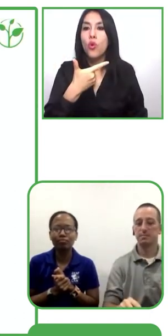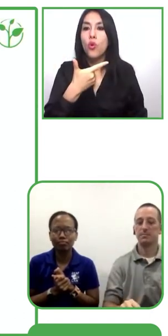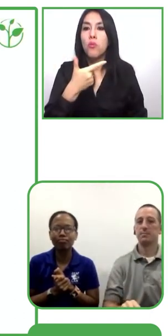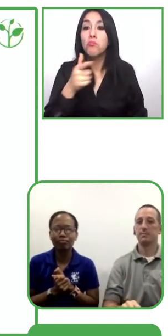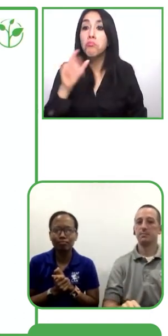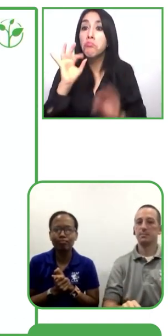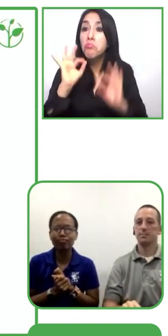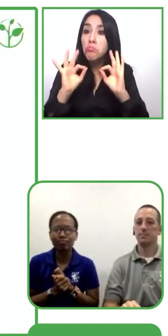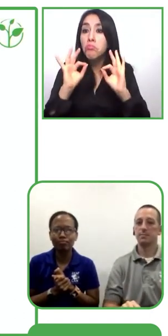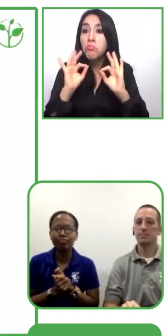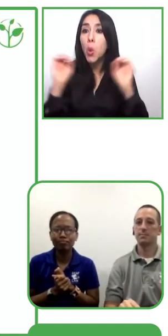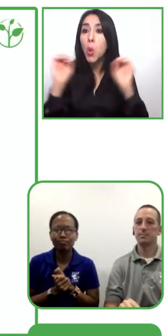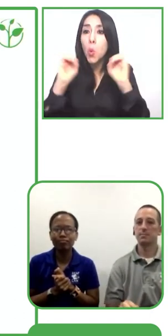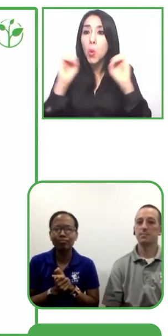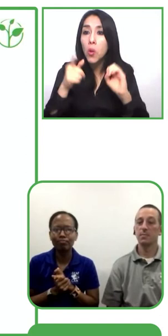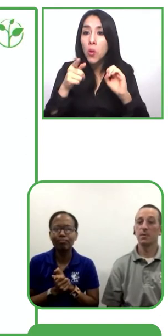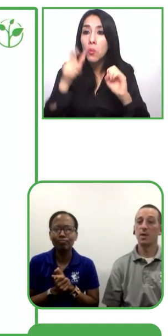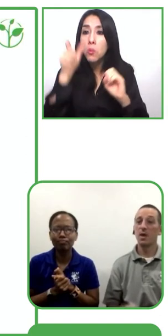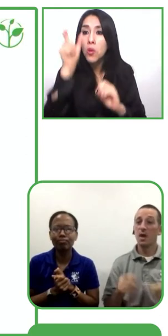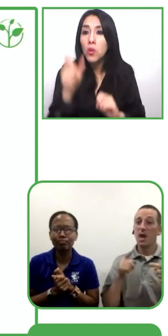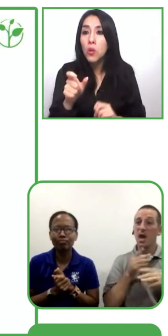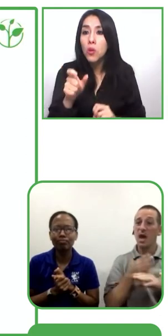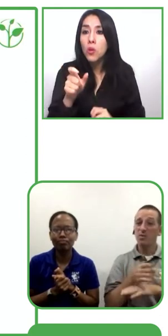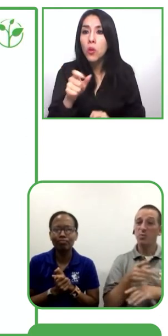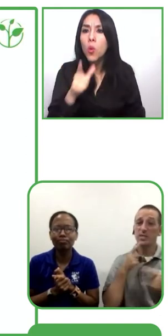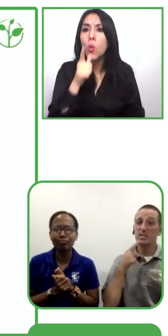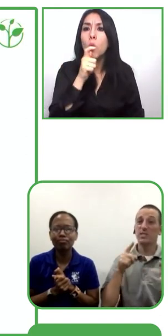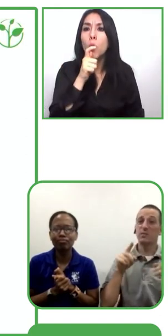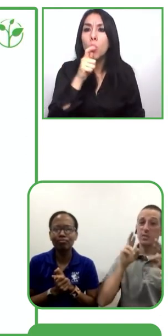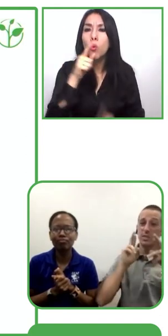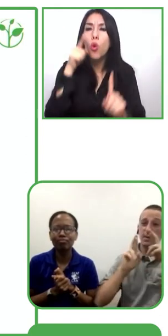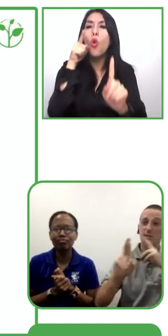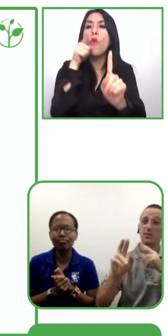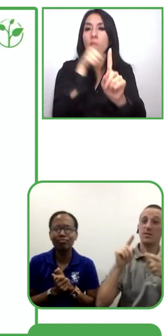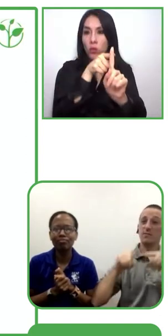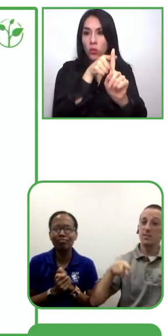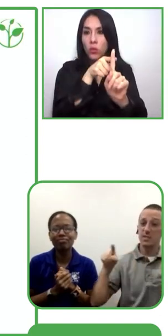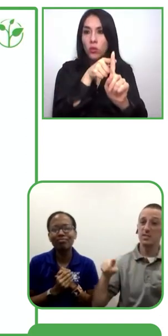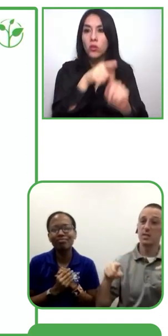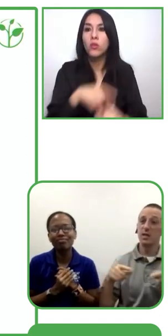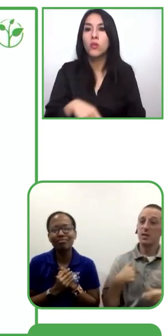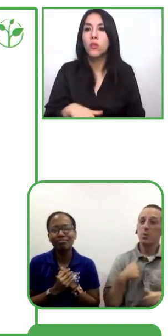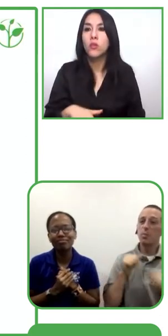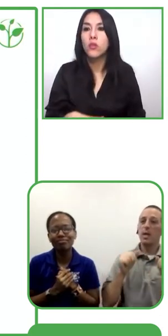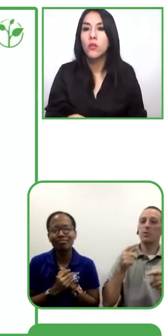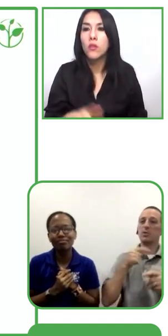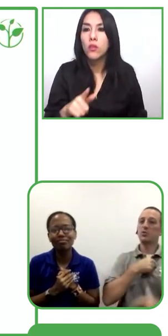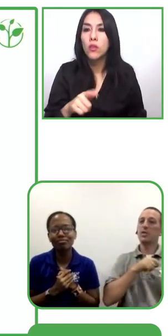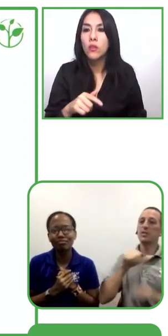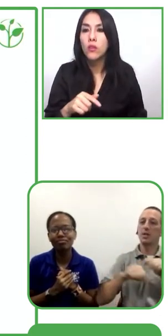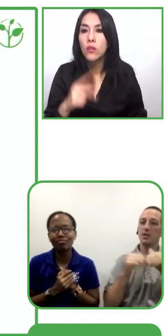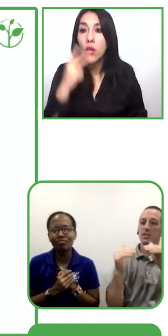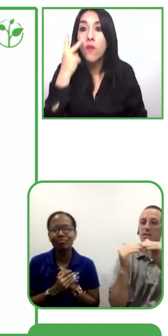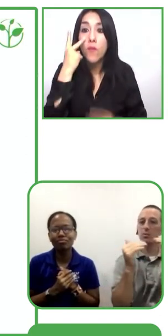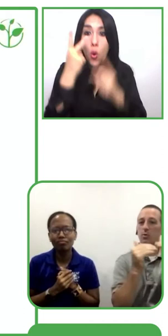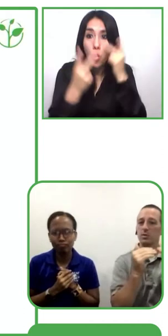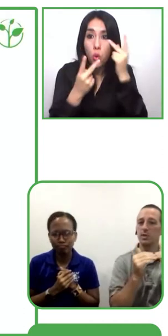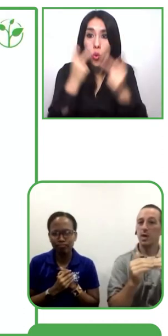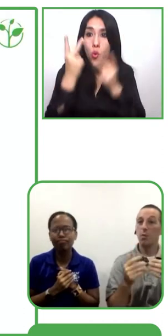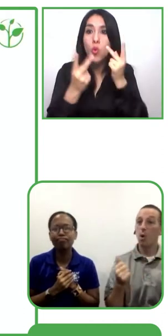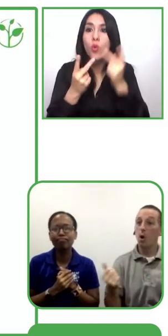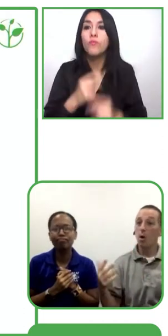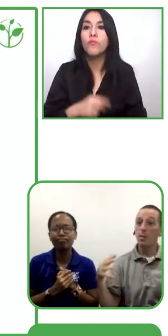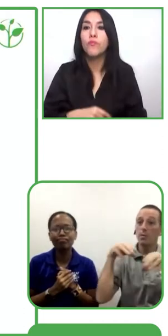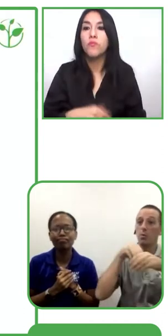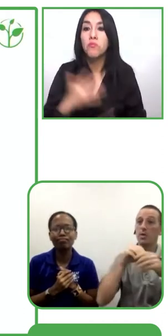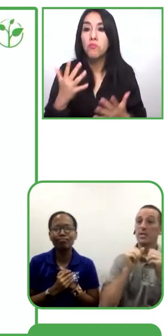After we successfully respect our differences, then we'll be able to treat each other as equals, and we'll all be able to work together to make a more beautiful